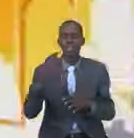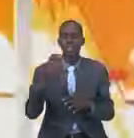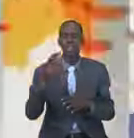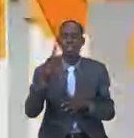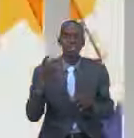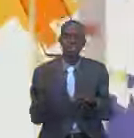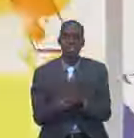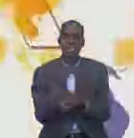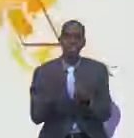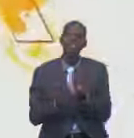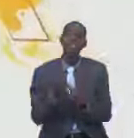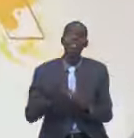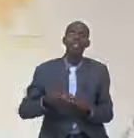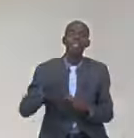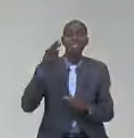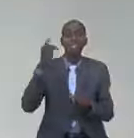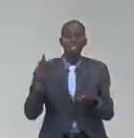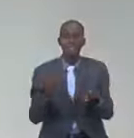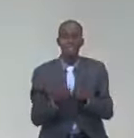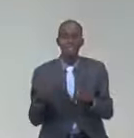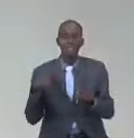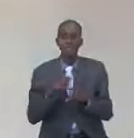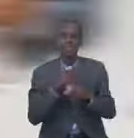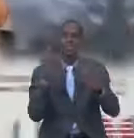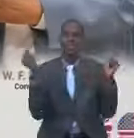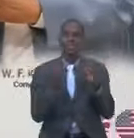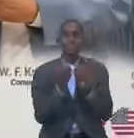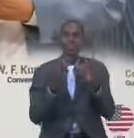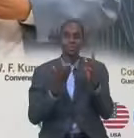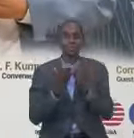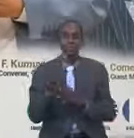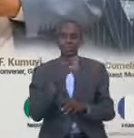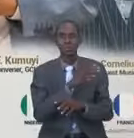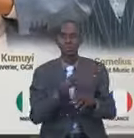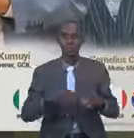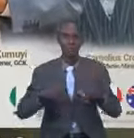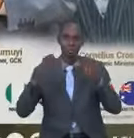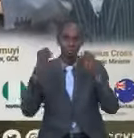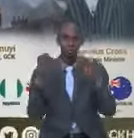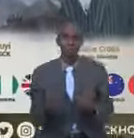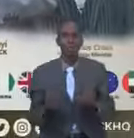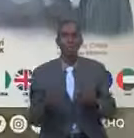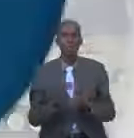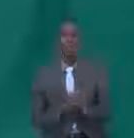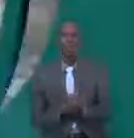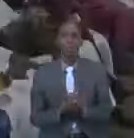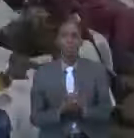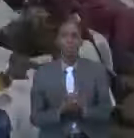higher. As we triumph through Christ's redemptive power.